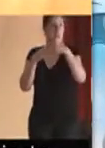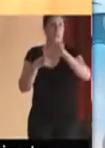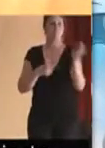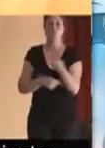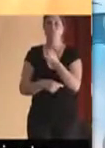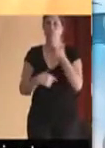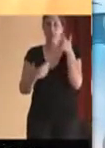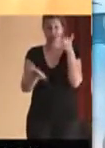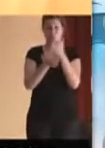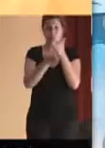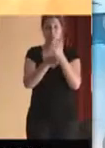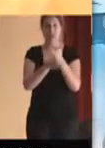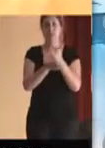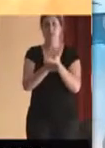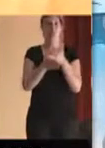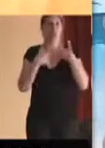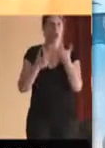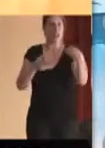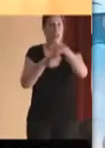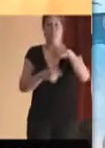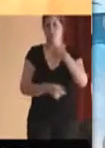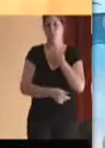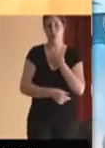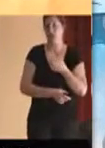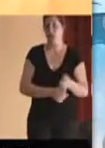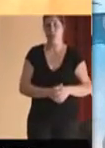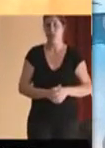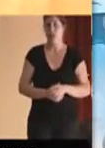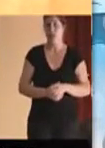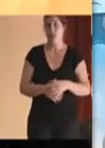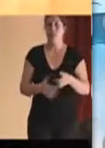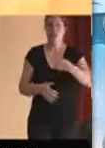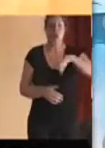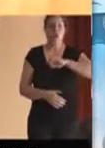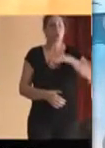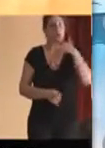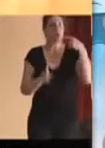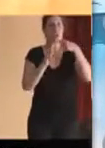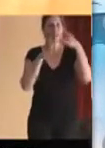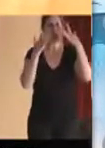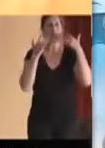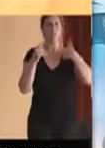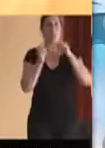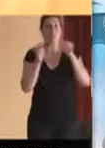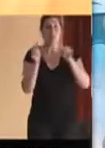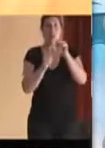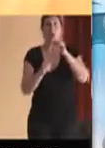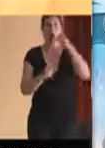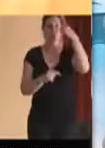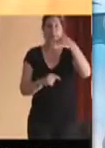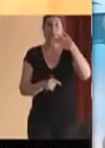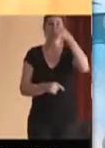or to cover a certain route in a certain time, coming and going. But this is something that not everybody can do, so we